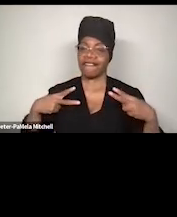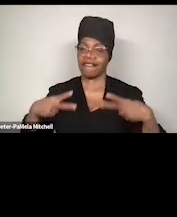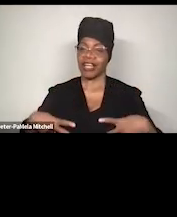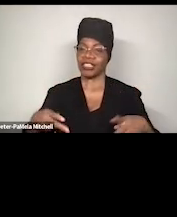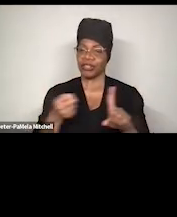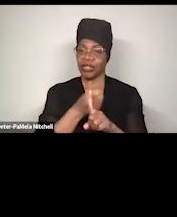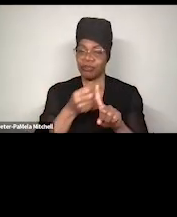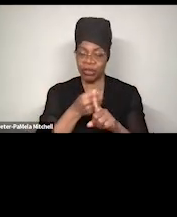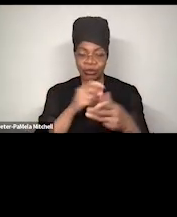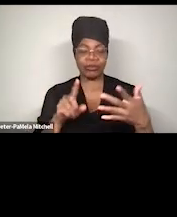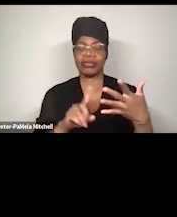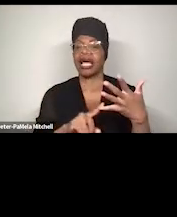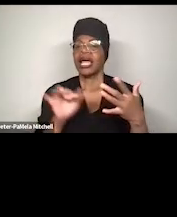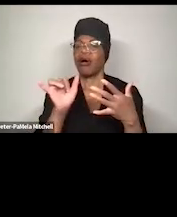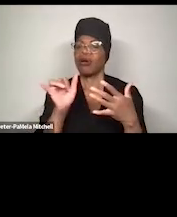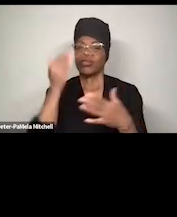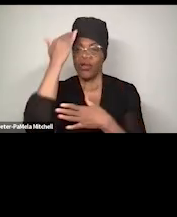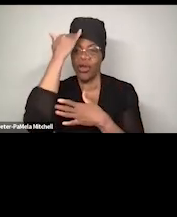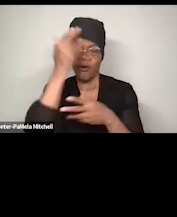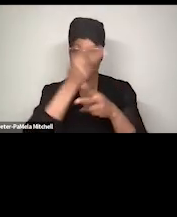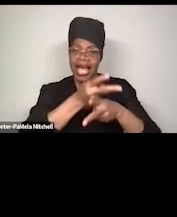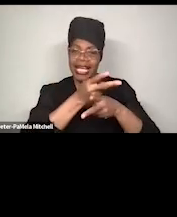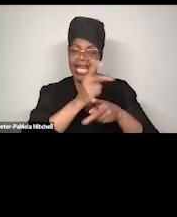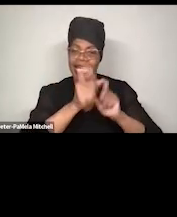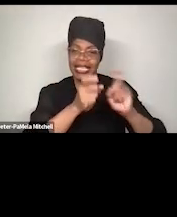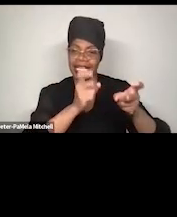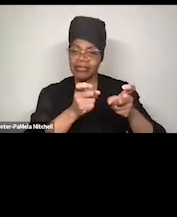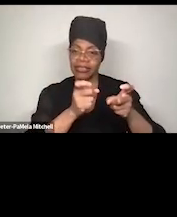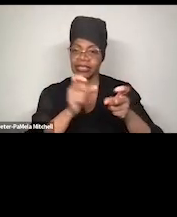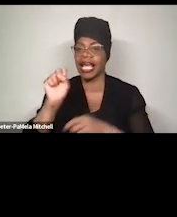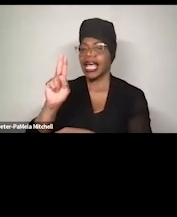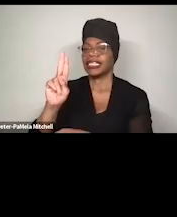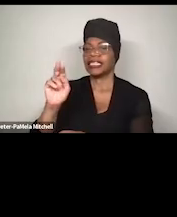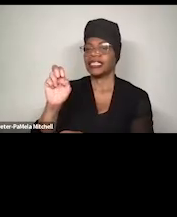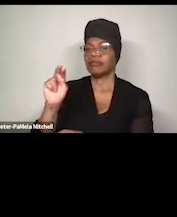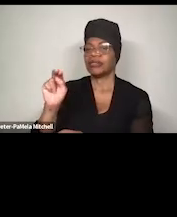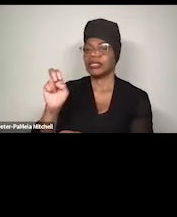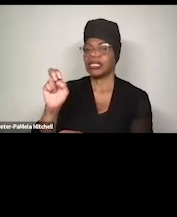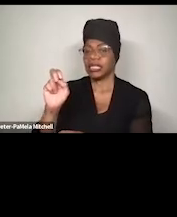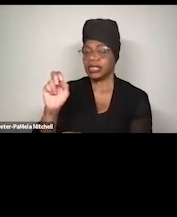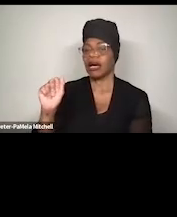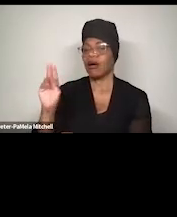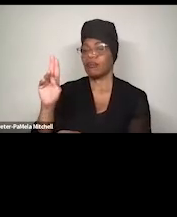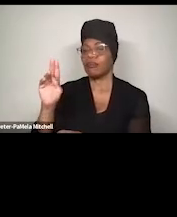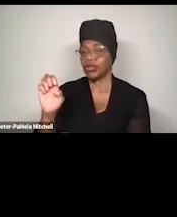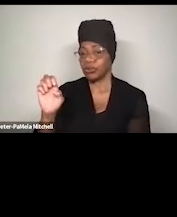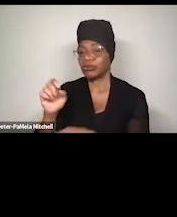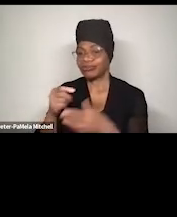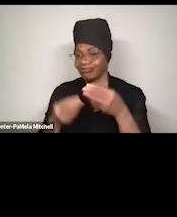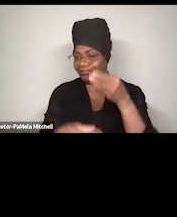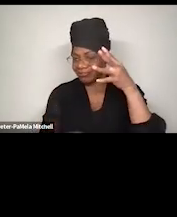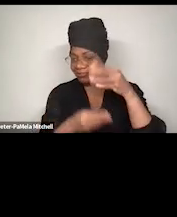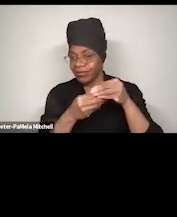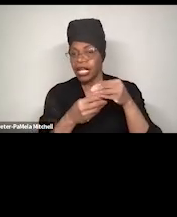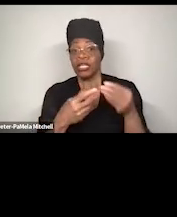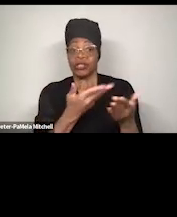that caregiver substance use and depression predict housing insecurity. So we can start to get at how there is a constellation of